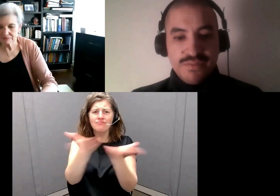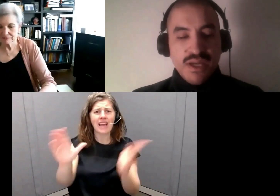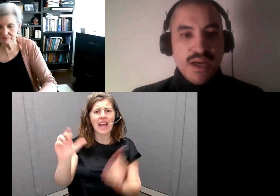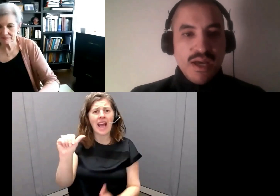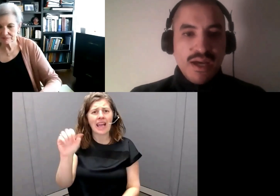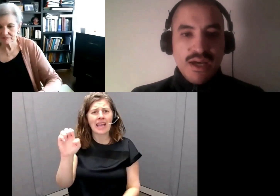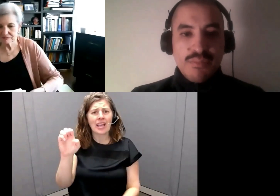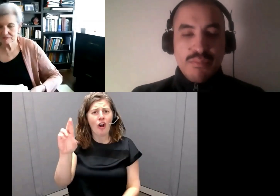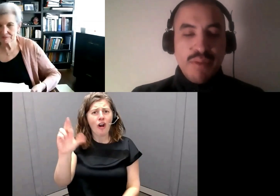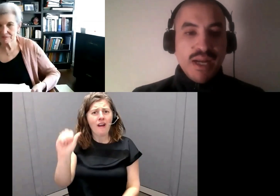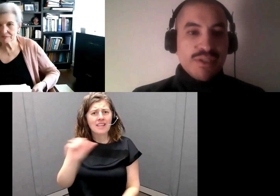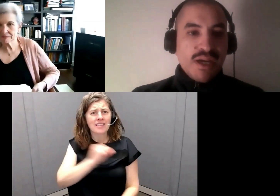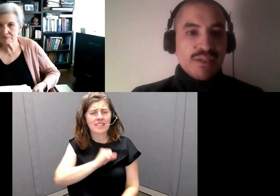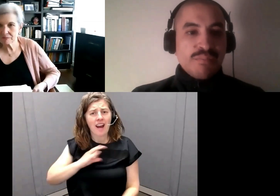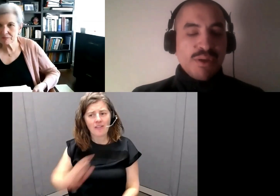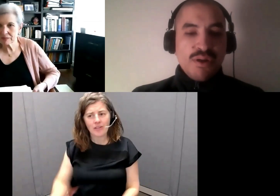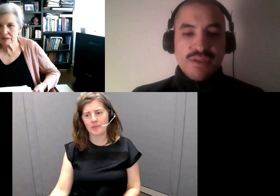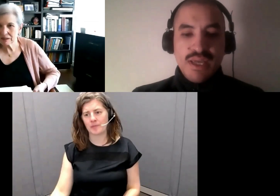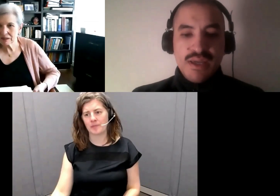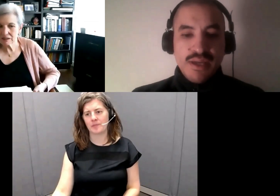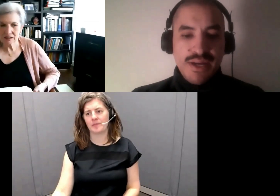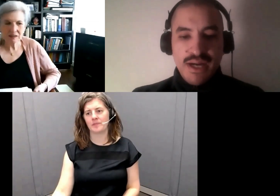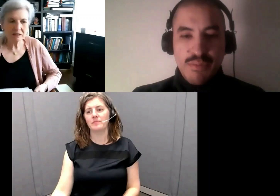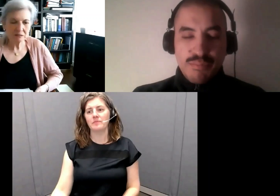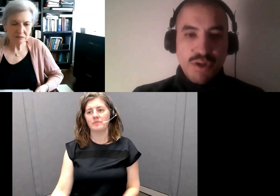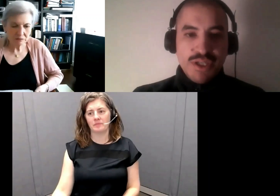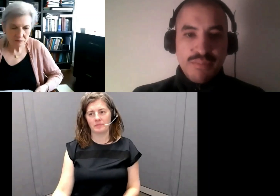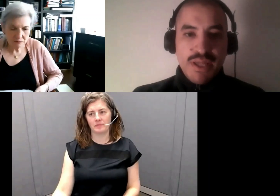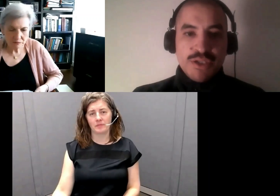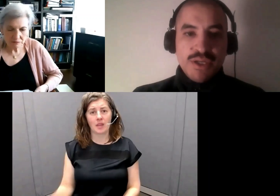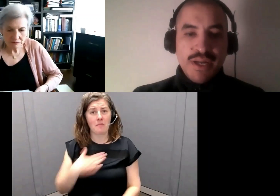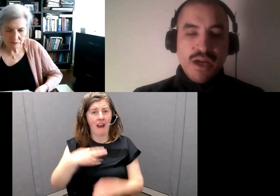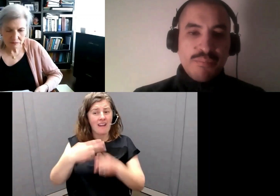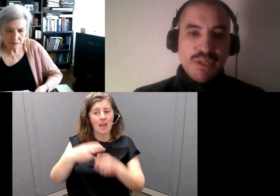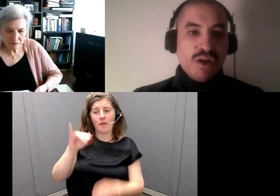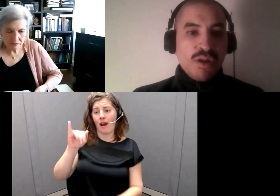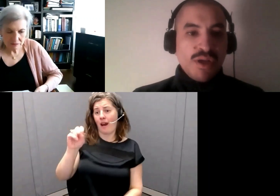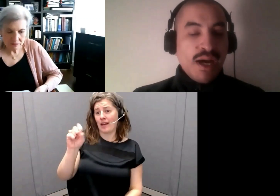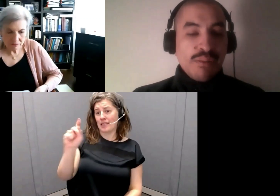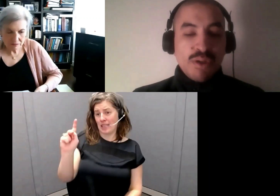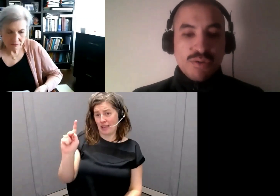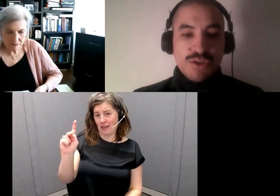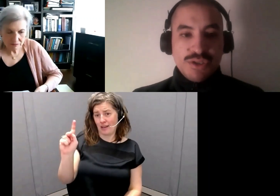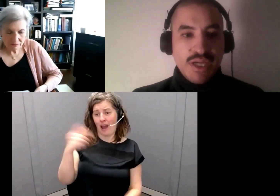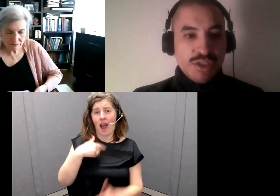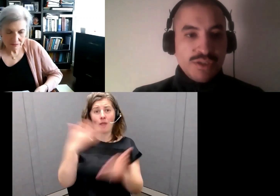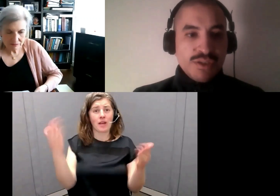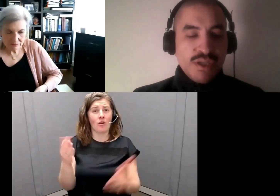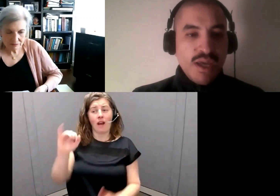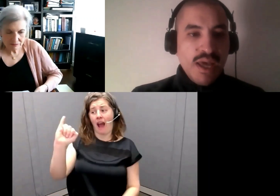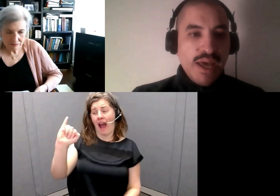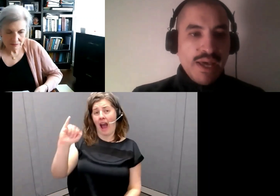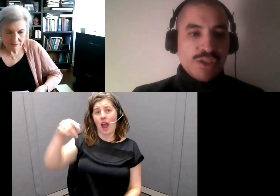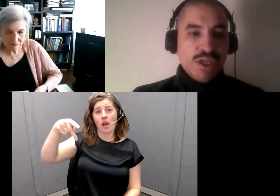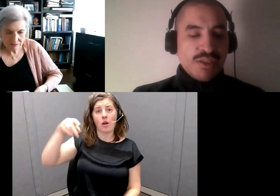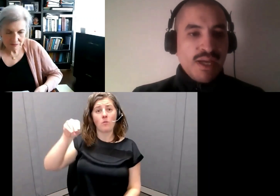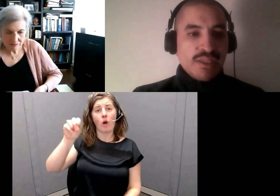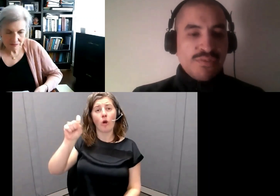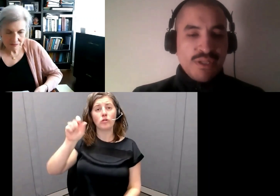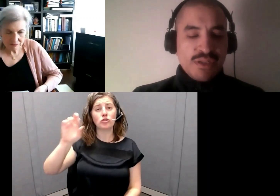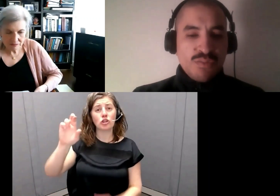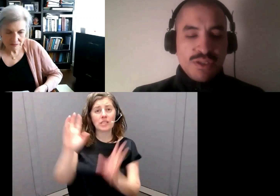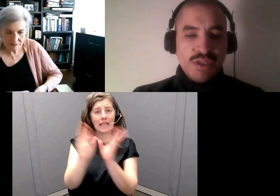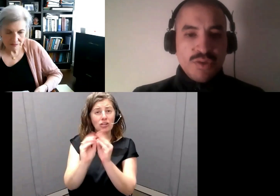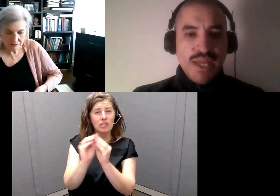staff. My name is Isaac Podolski, and I am a project manager at a company called iPoster Sessions. And just